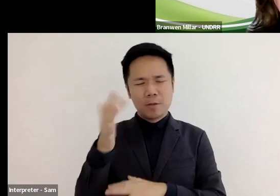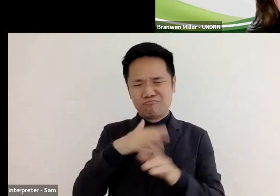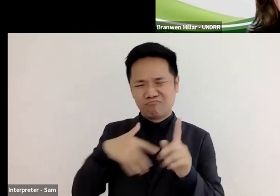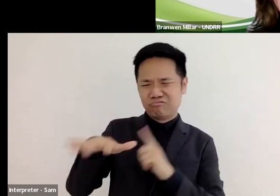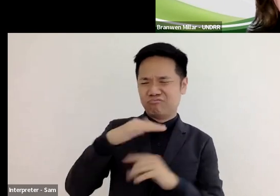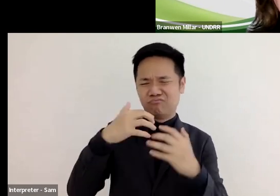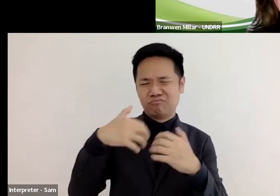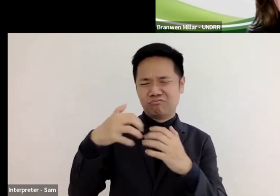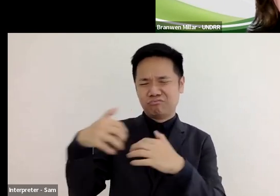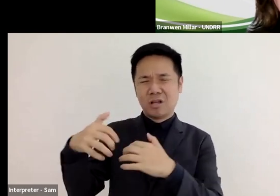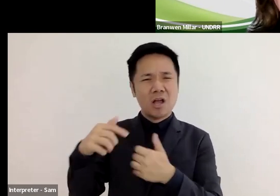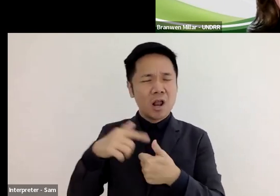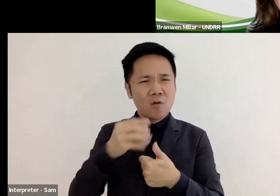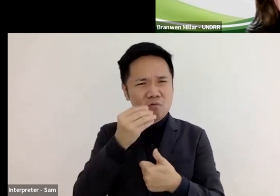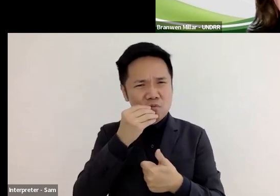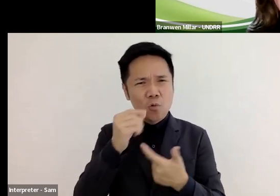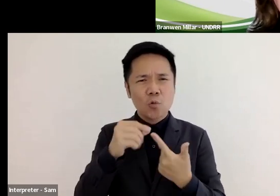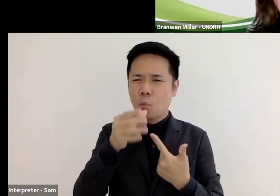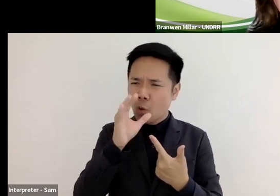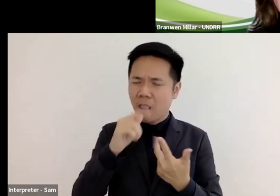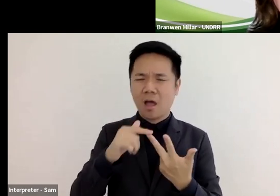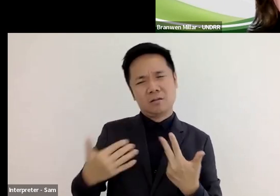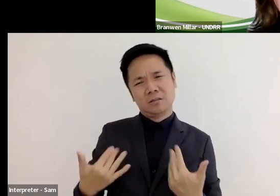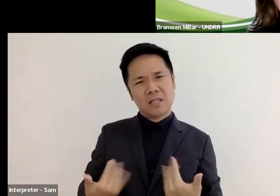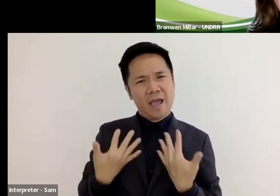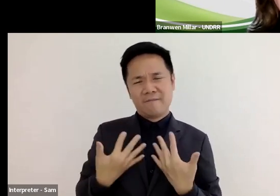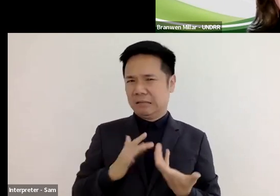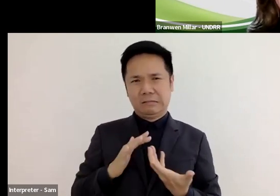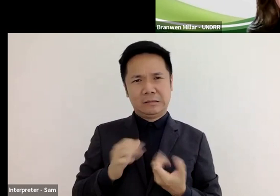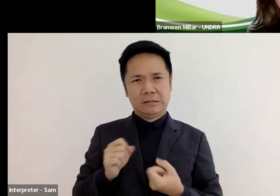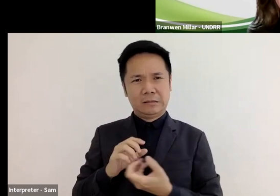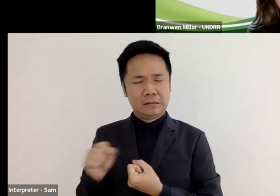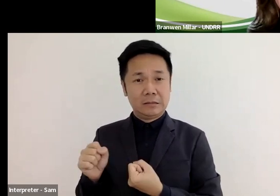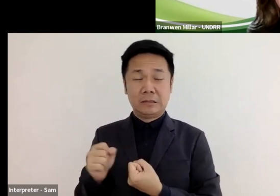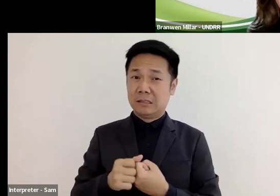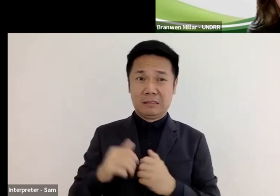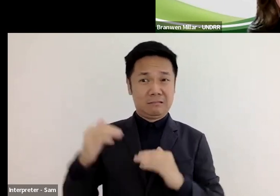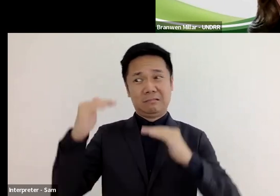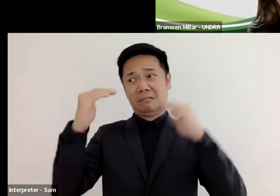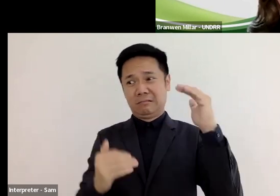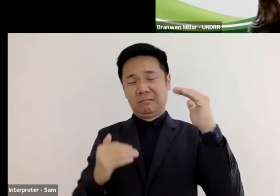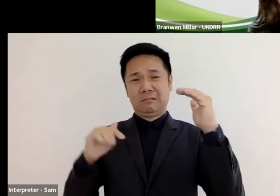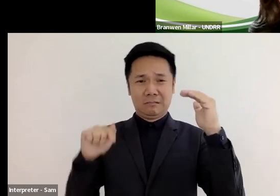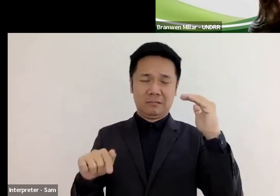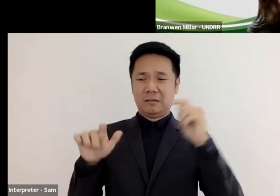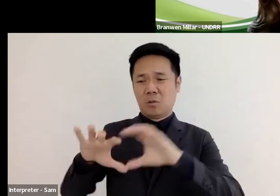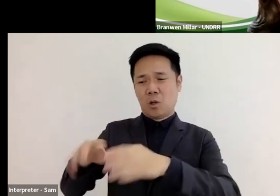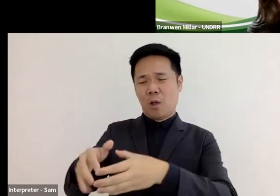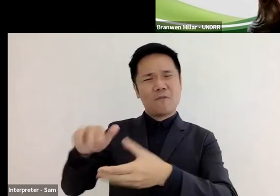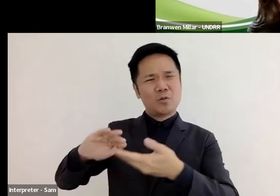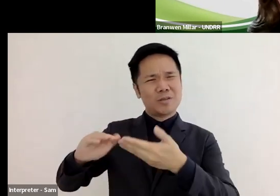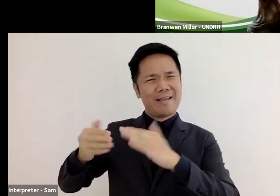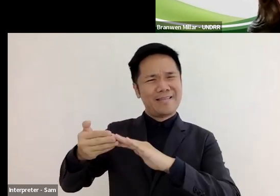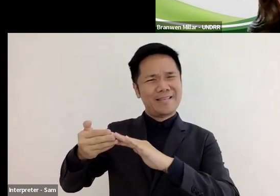food, water, health, and livelihoods, and disproportionately impacting the vulnerable members of our